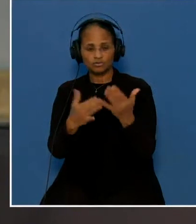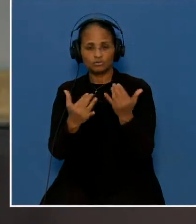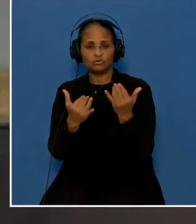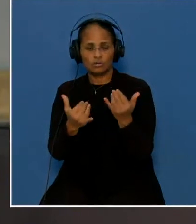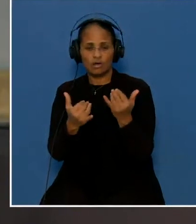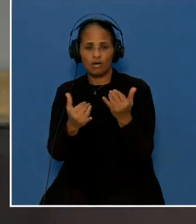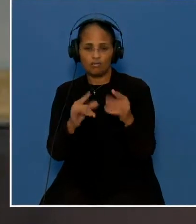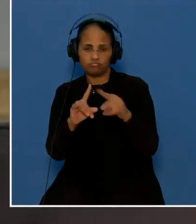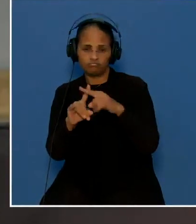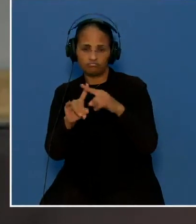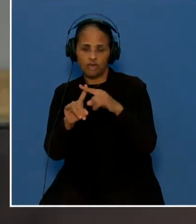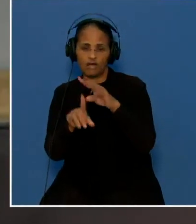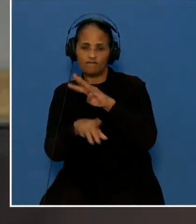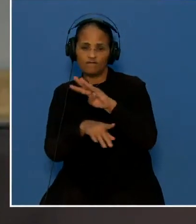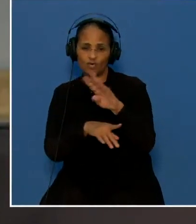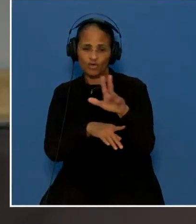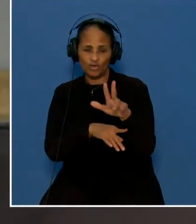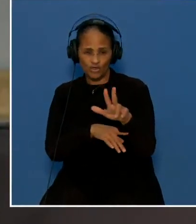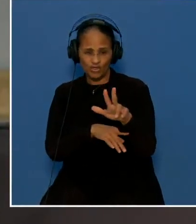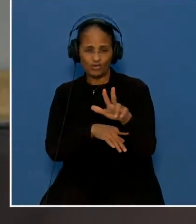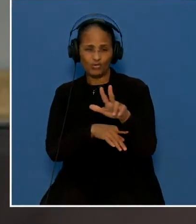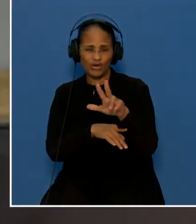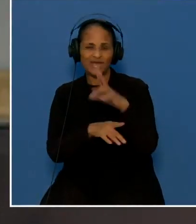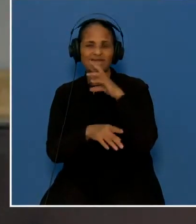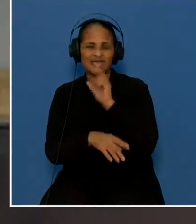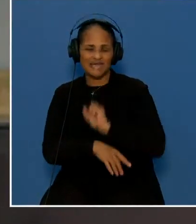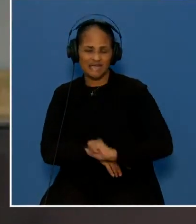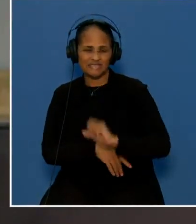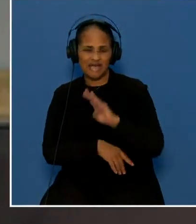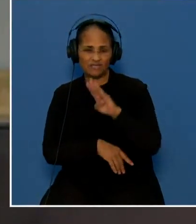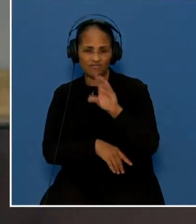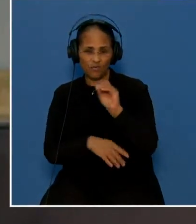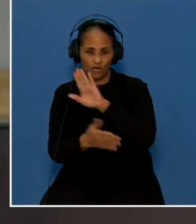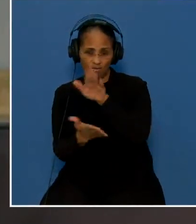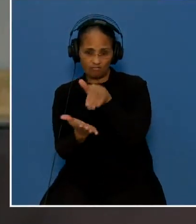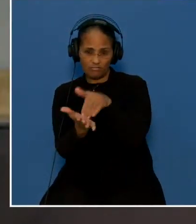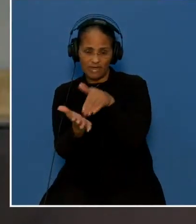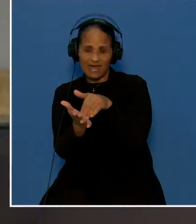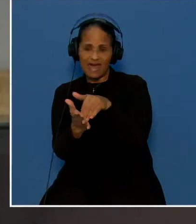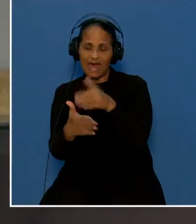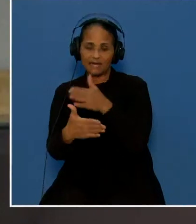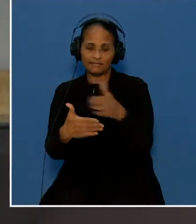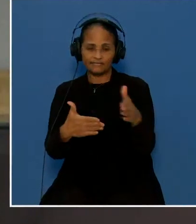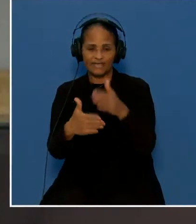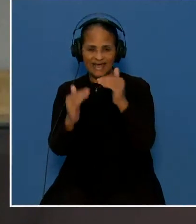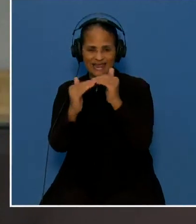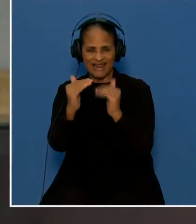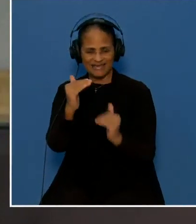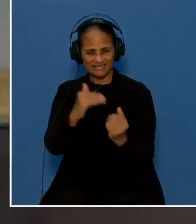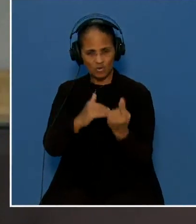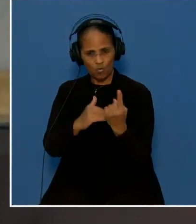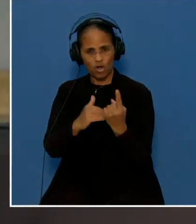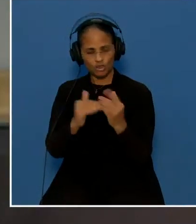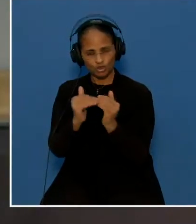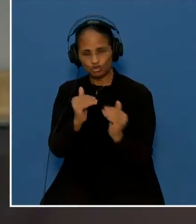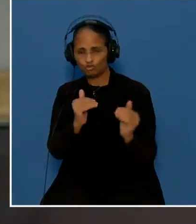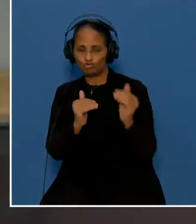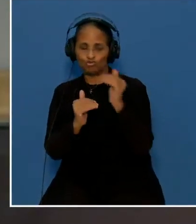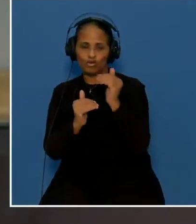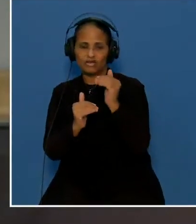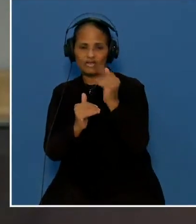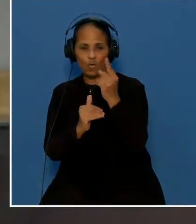positive cases is 43 years, with the median being 40 years, and the age range is less than 1 year to greater